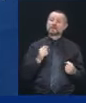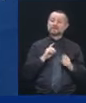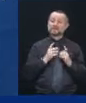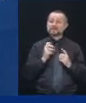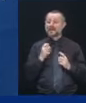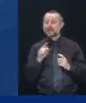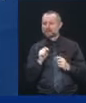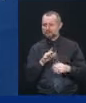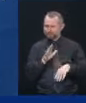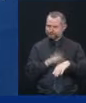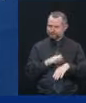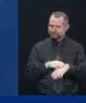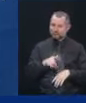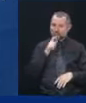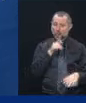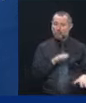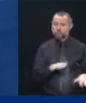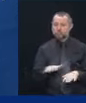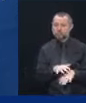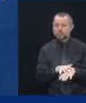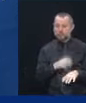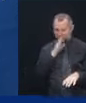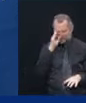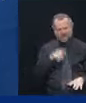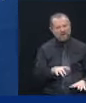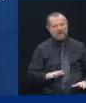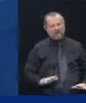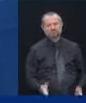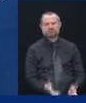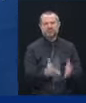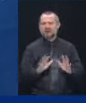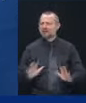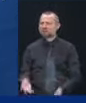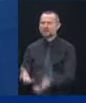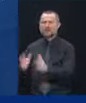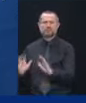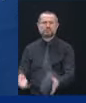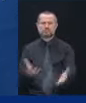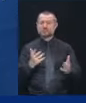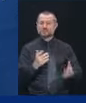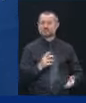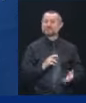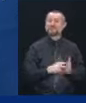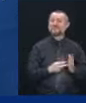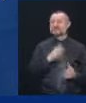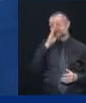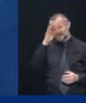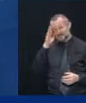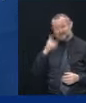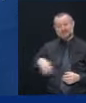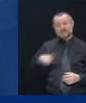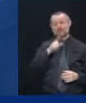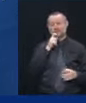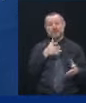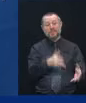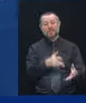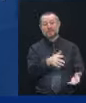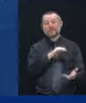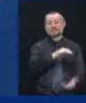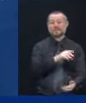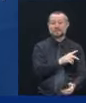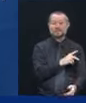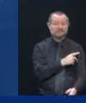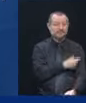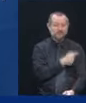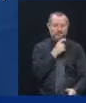after those slow performers. But we're going to take the excess allocation from the hospital workers and use it